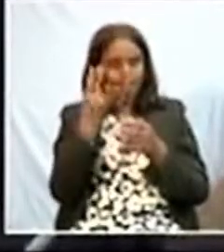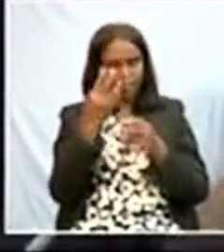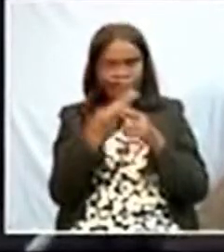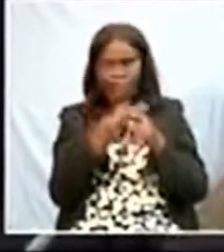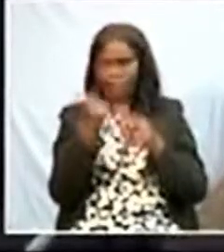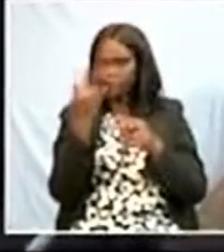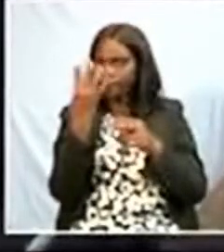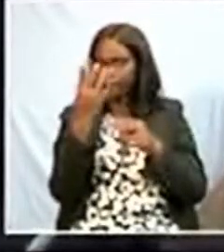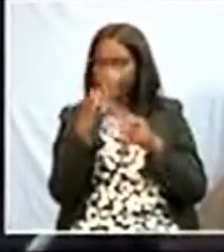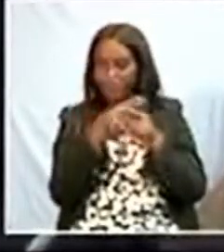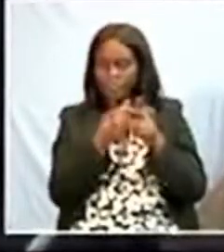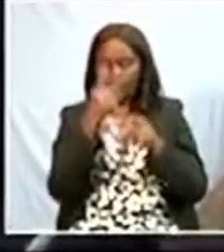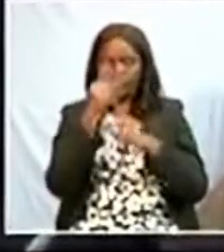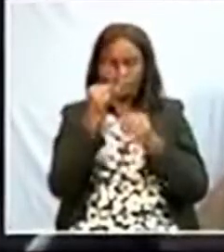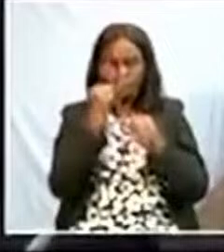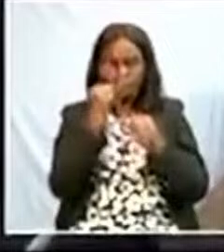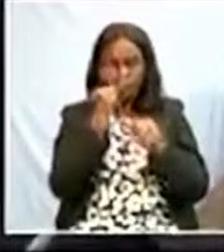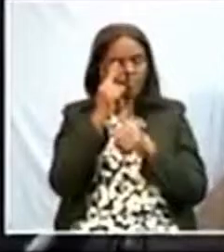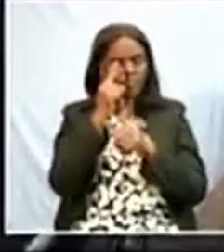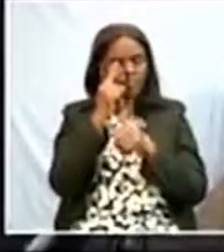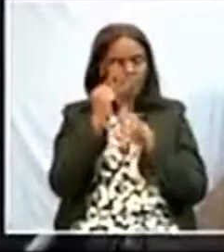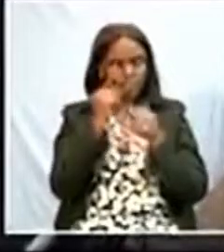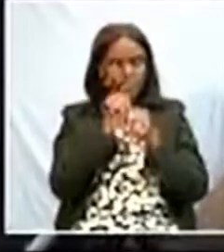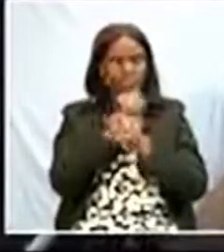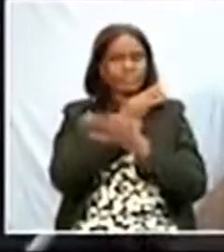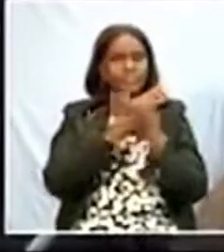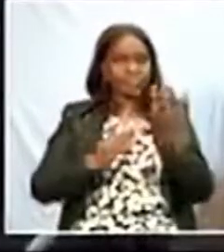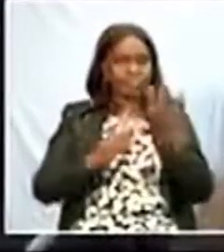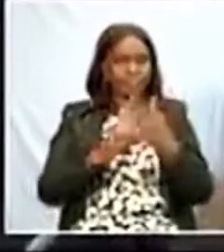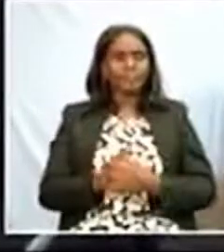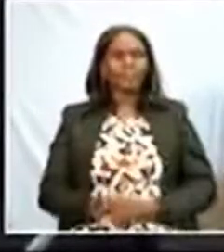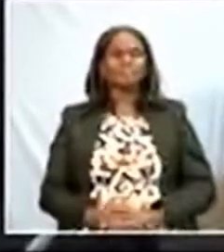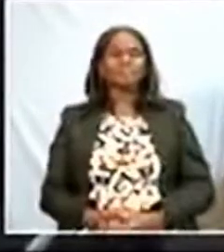14 months, that's 1 year, almost 1 year and a half.